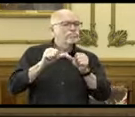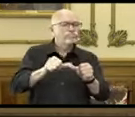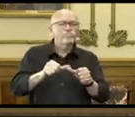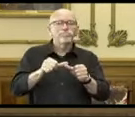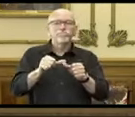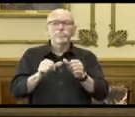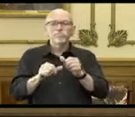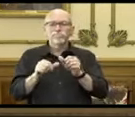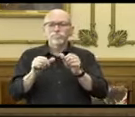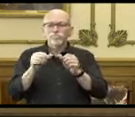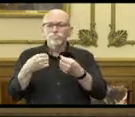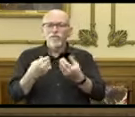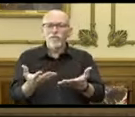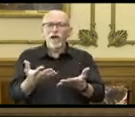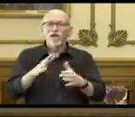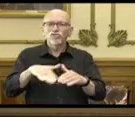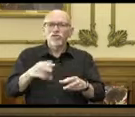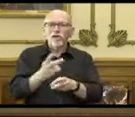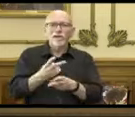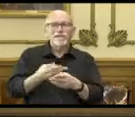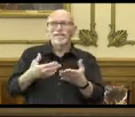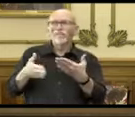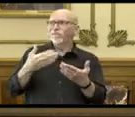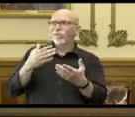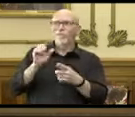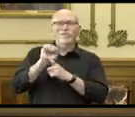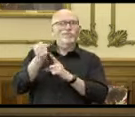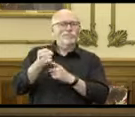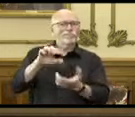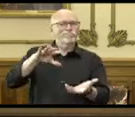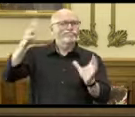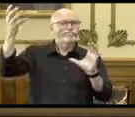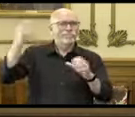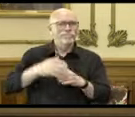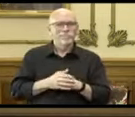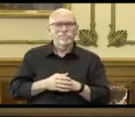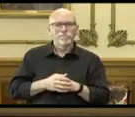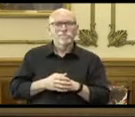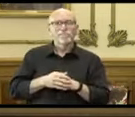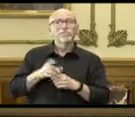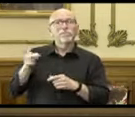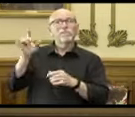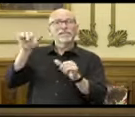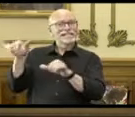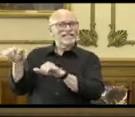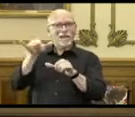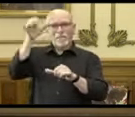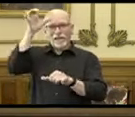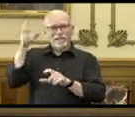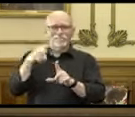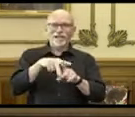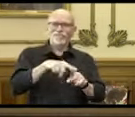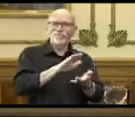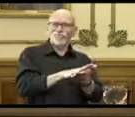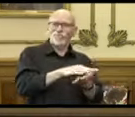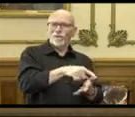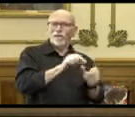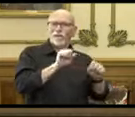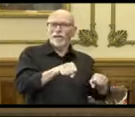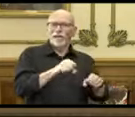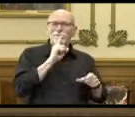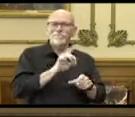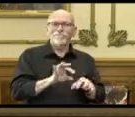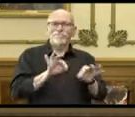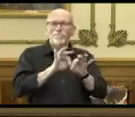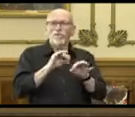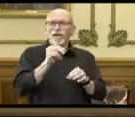of childcare despite difficult circumstances. Applying these lessons learned to the school setting is key, in addition to the work that